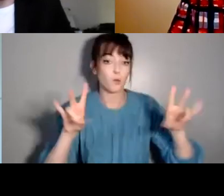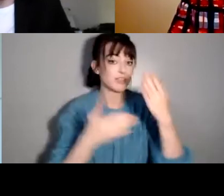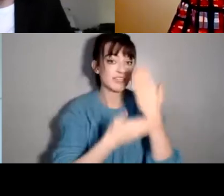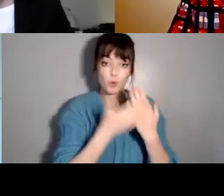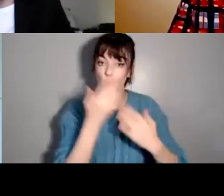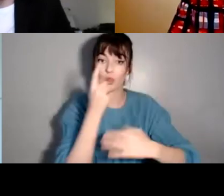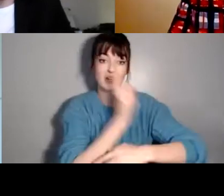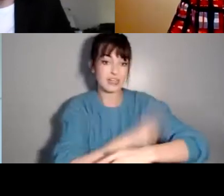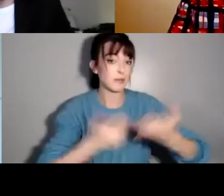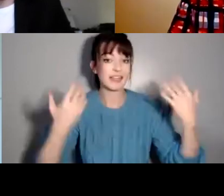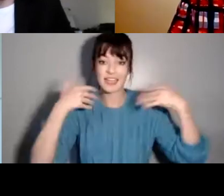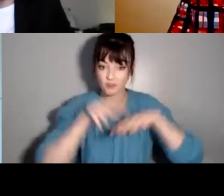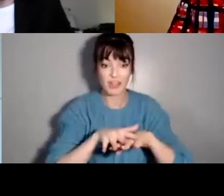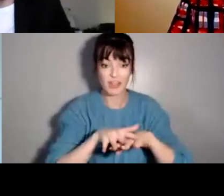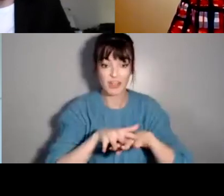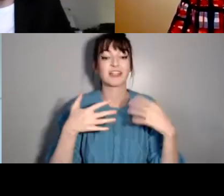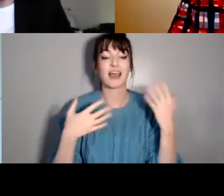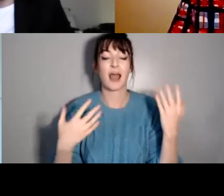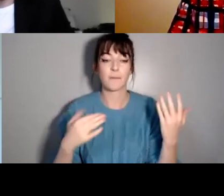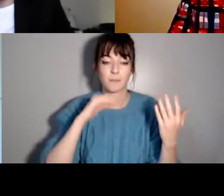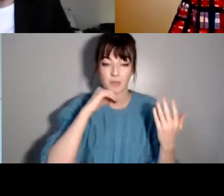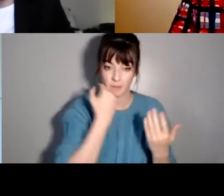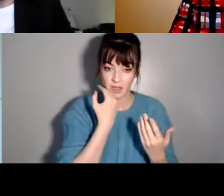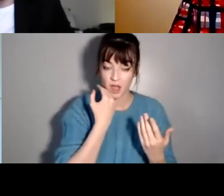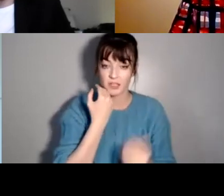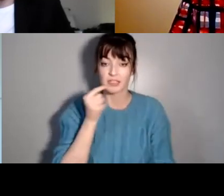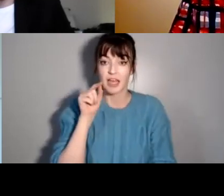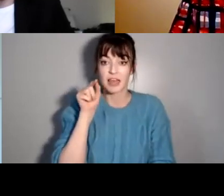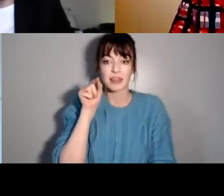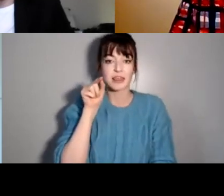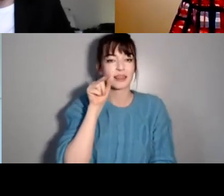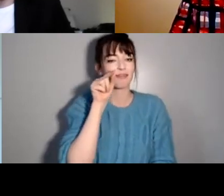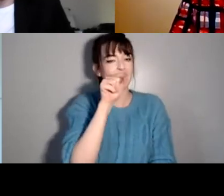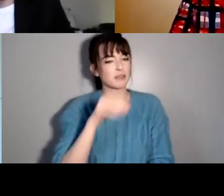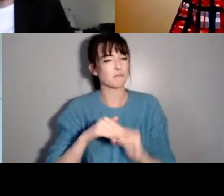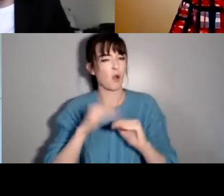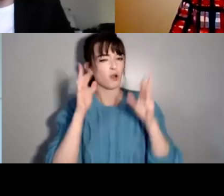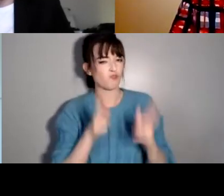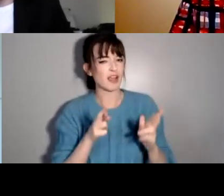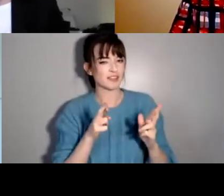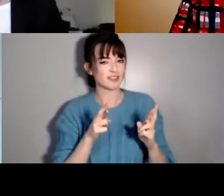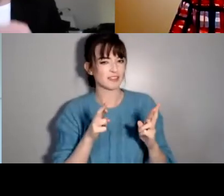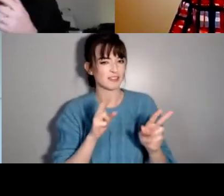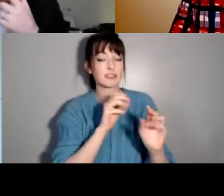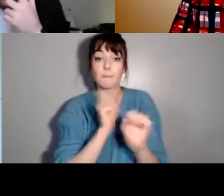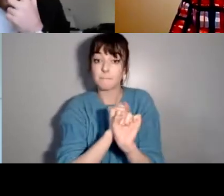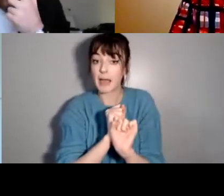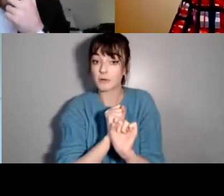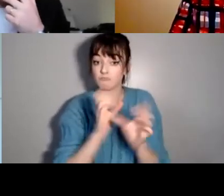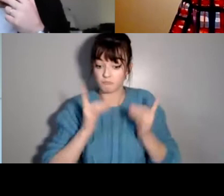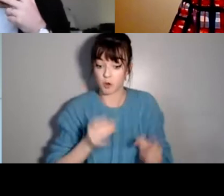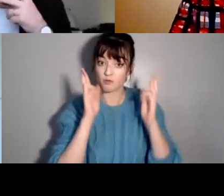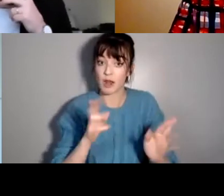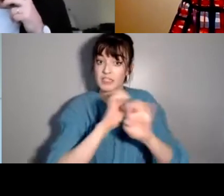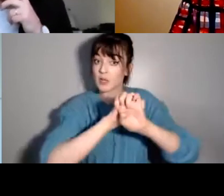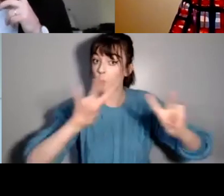Disability, Integration, because that moves us into that right space, that this is about the rights of people and equality rather